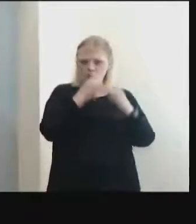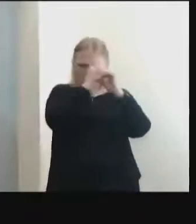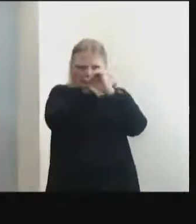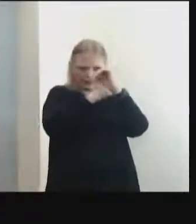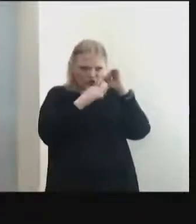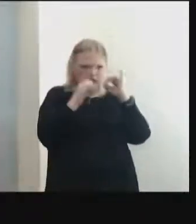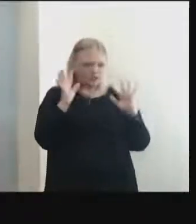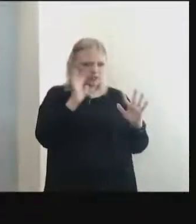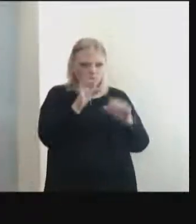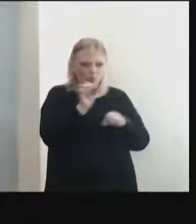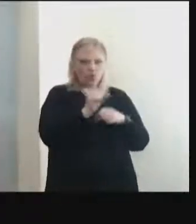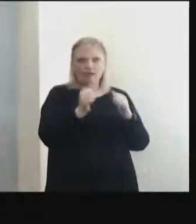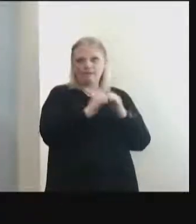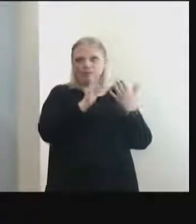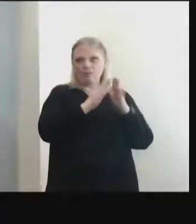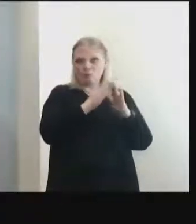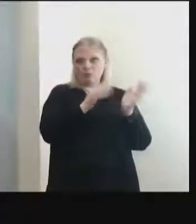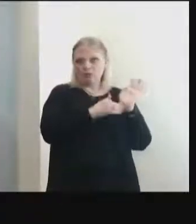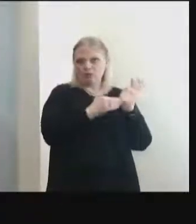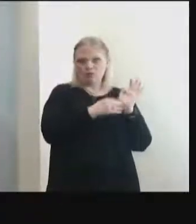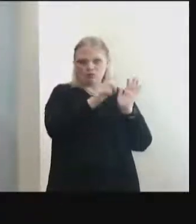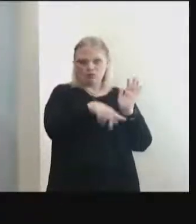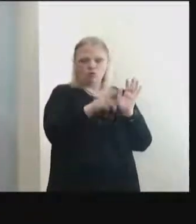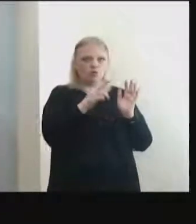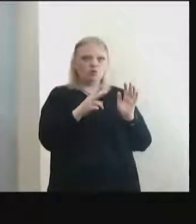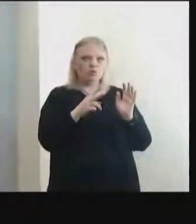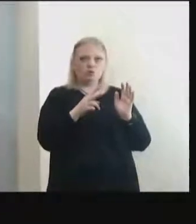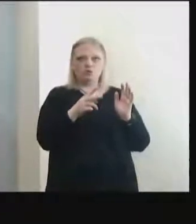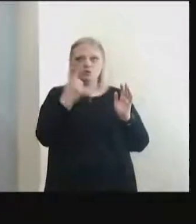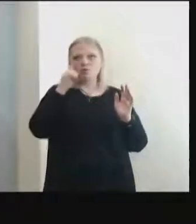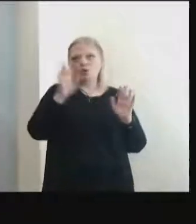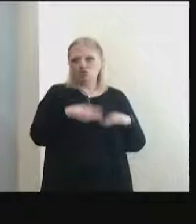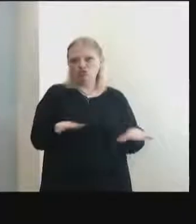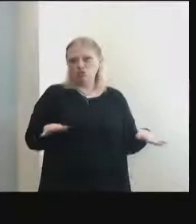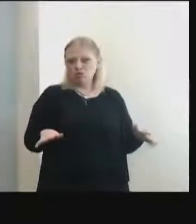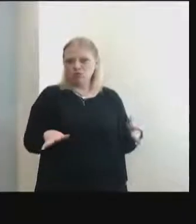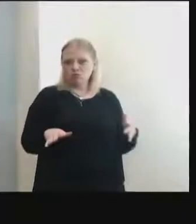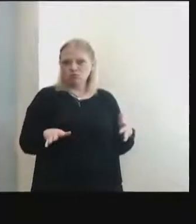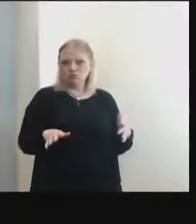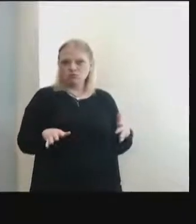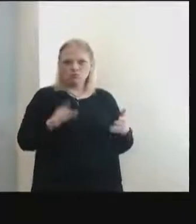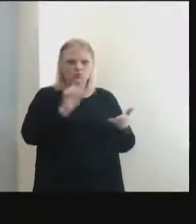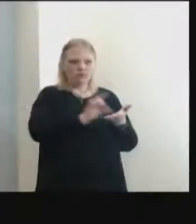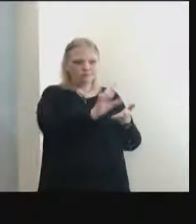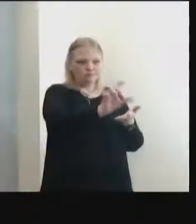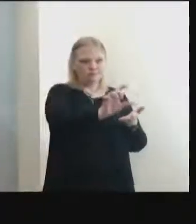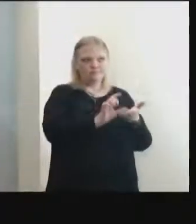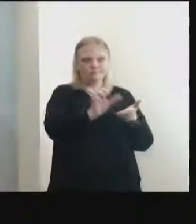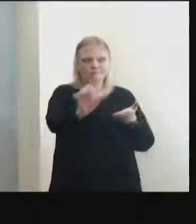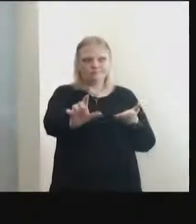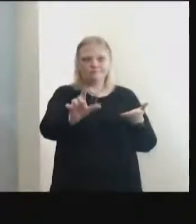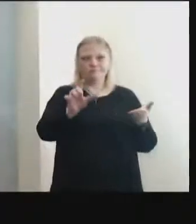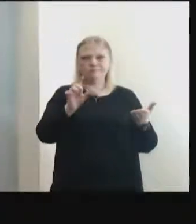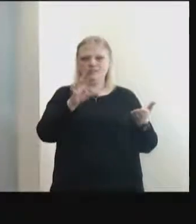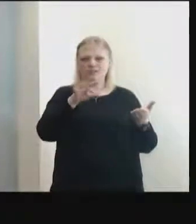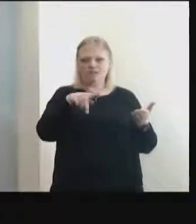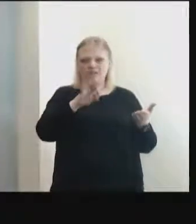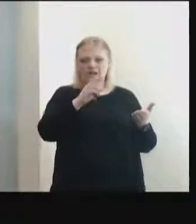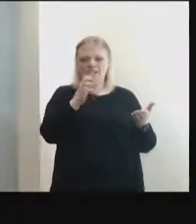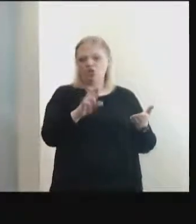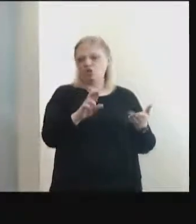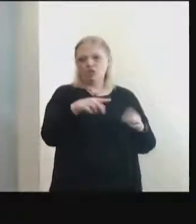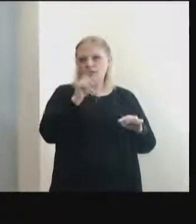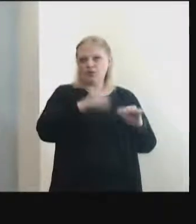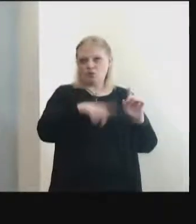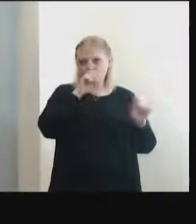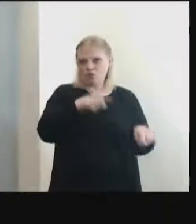is working with our community providers that see adolescents and giving them aliquots of Pfizer that they otherwise couldn't